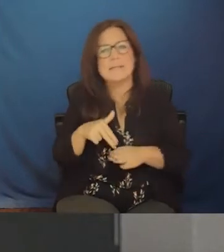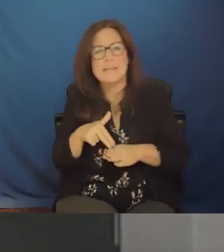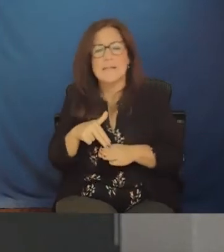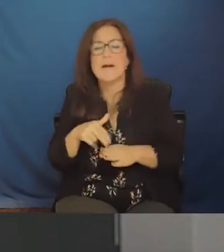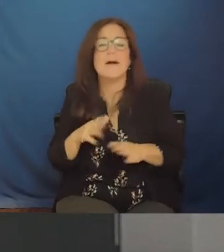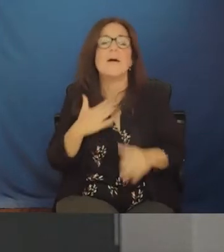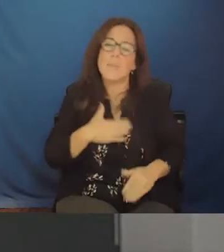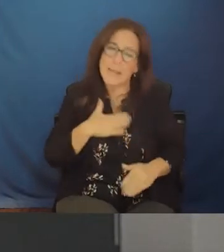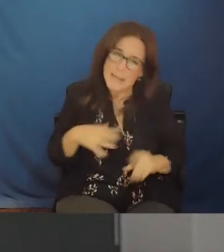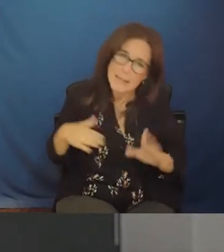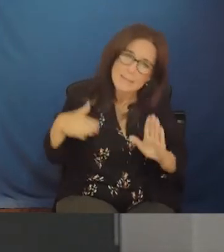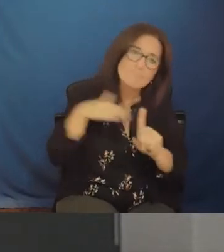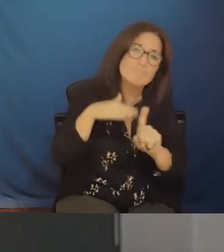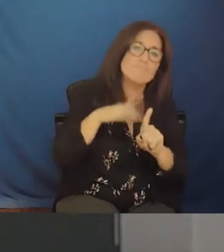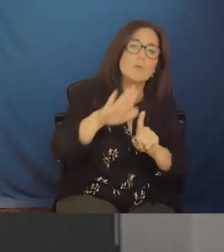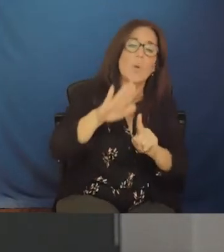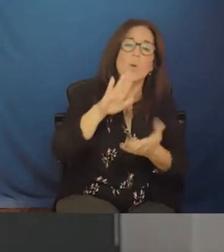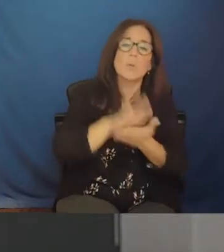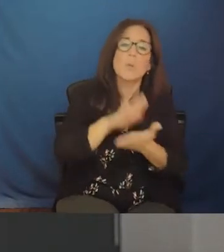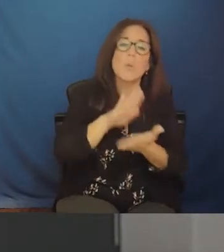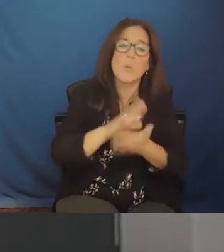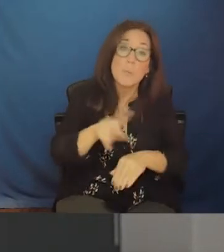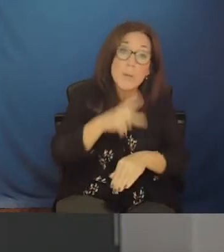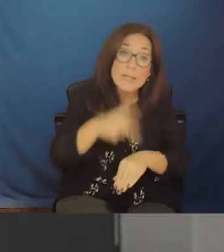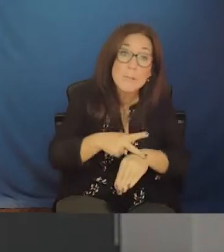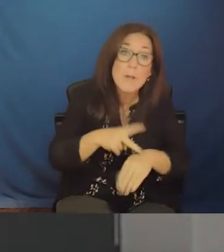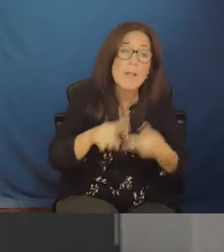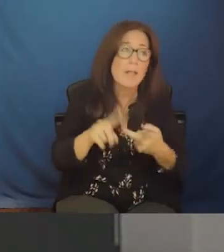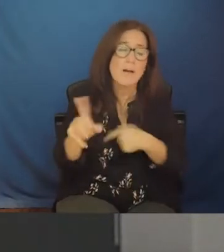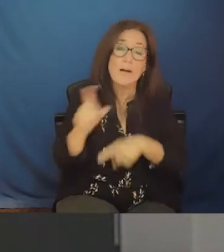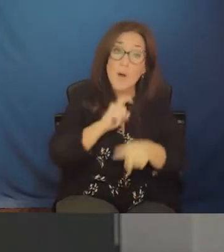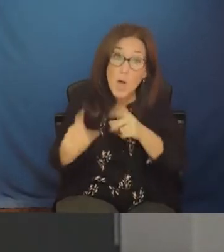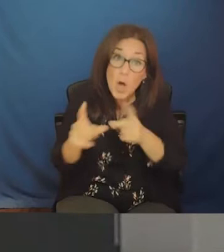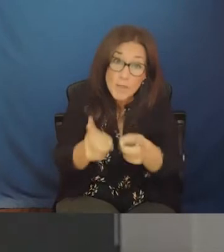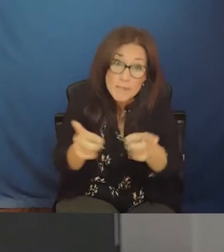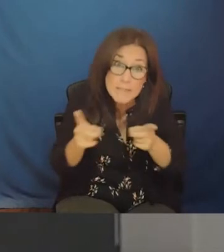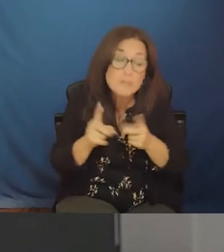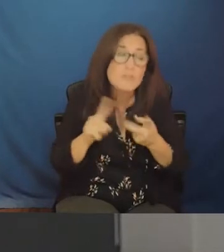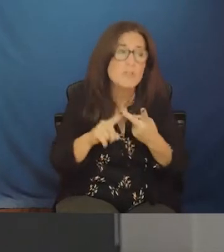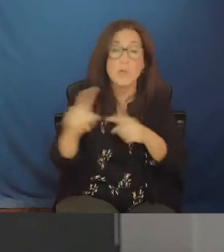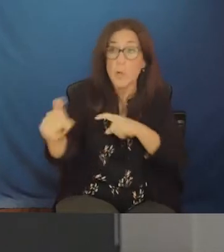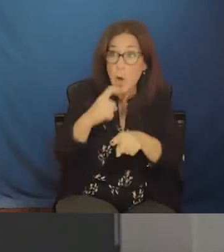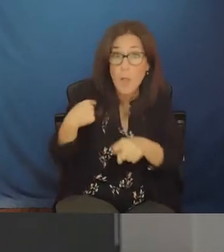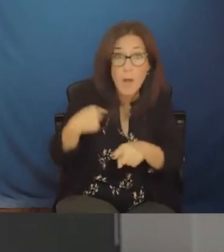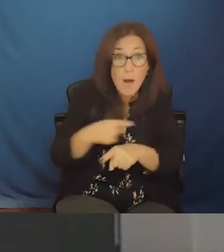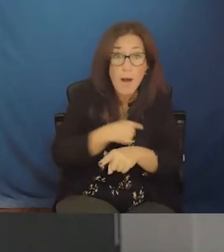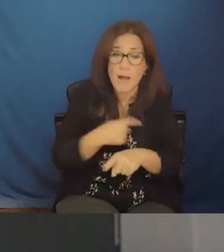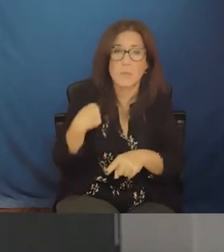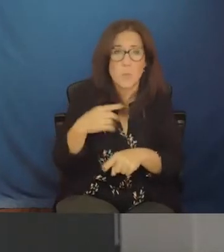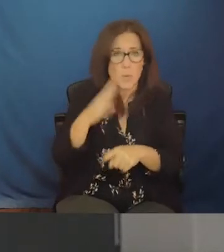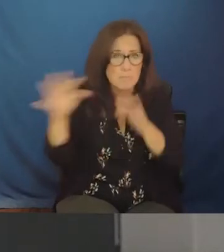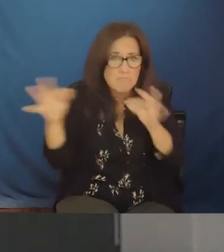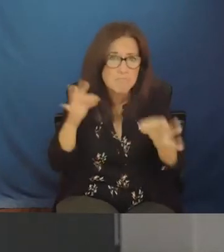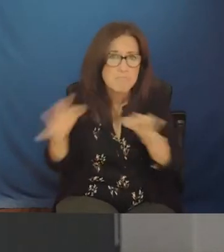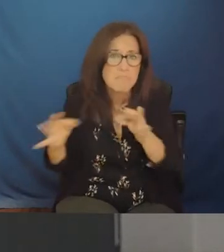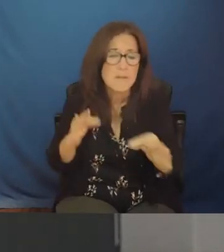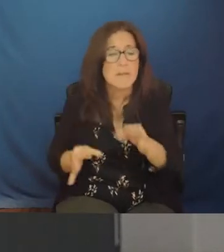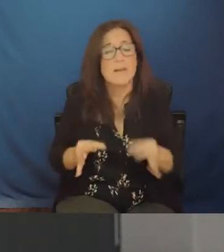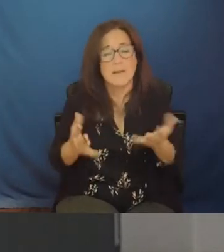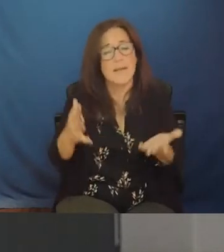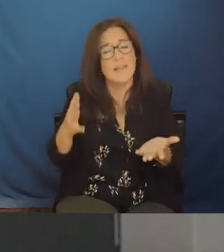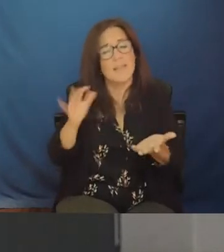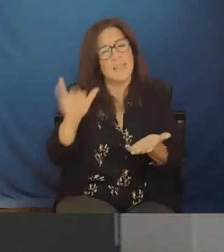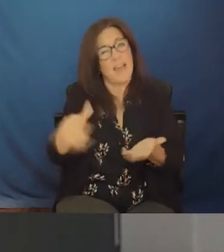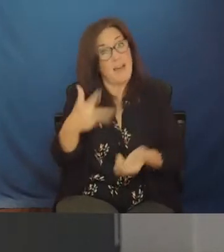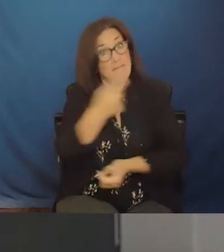principal, call the district, or you can even call us and we'll give you the information that we have. It's a great thing for yourself and for the